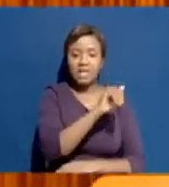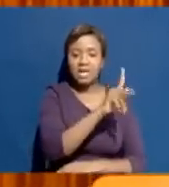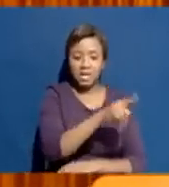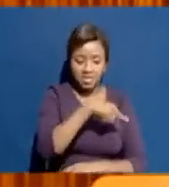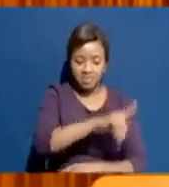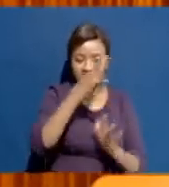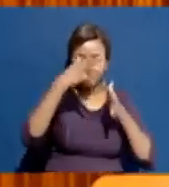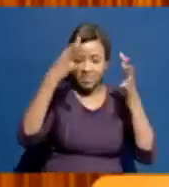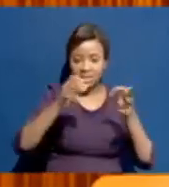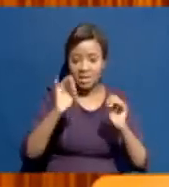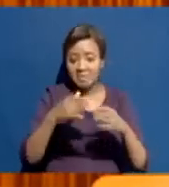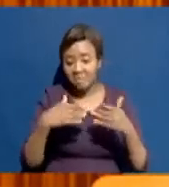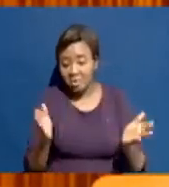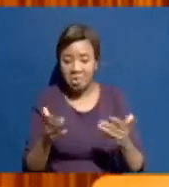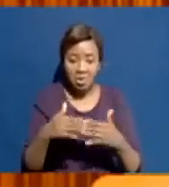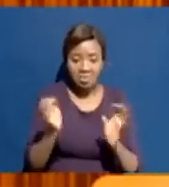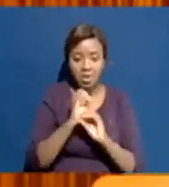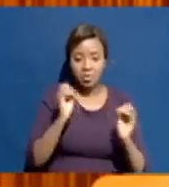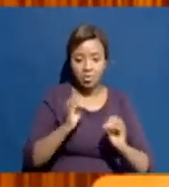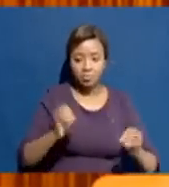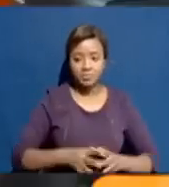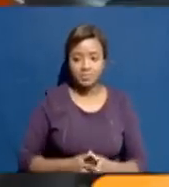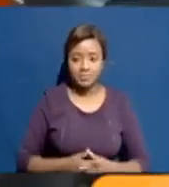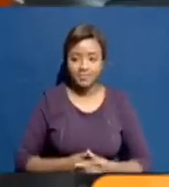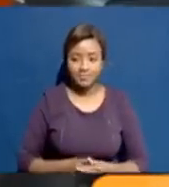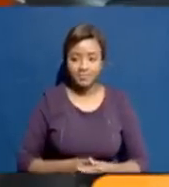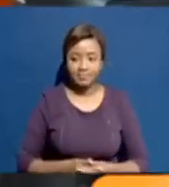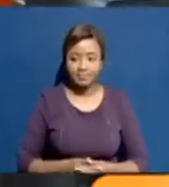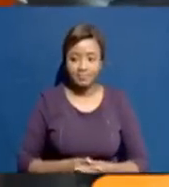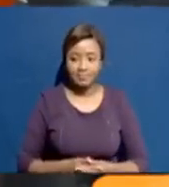Authority of Kenya. Francis Mtalaki, Citizen TV, Shakahola.